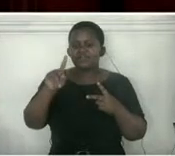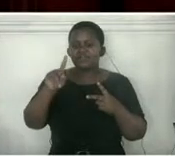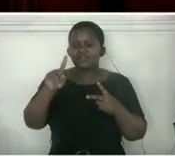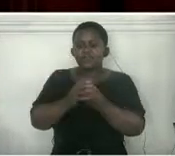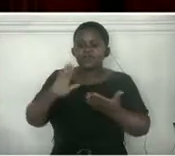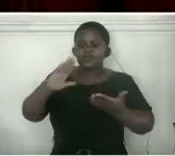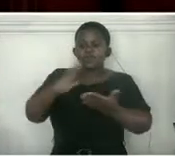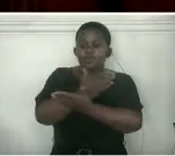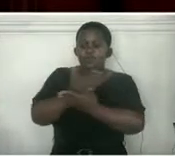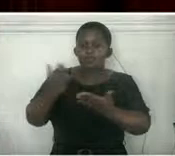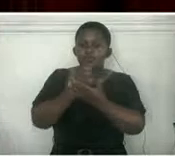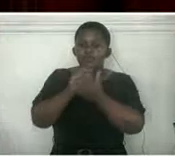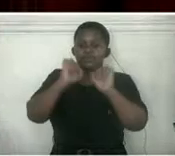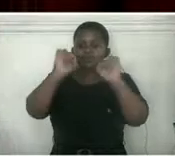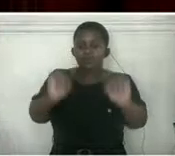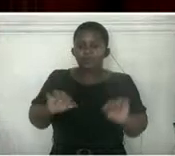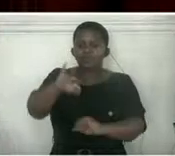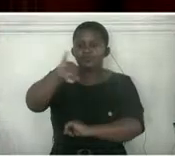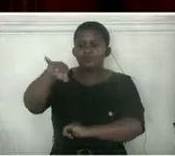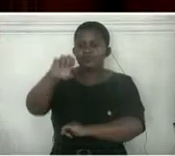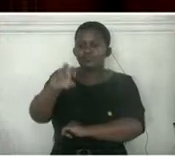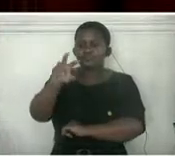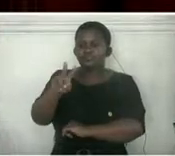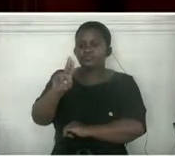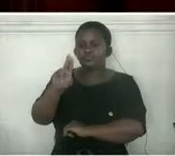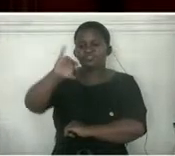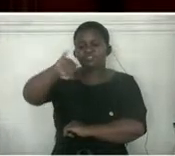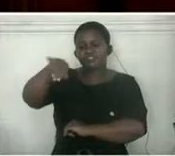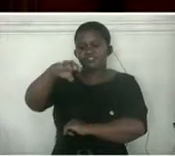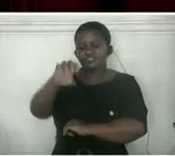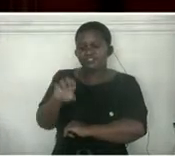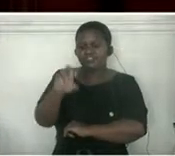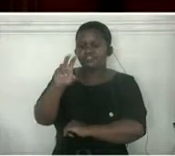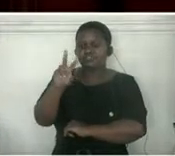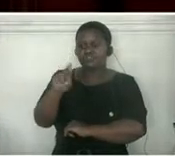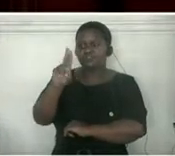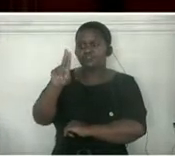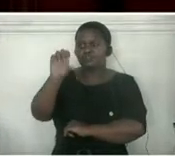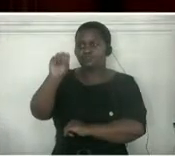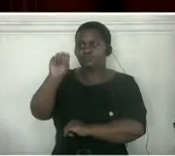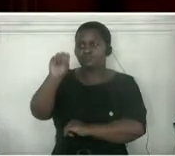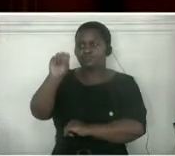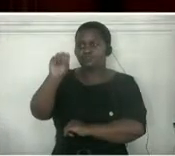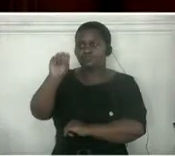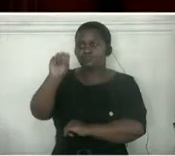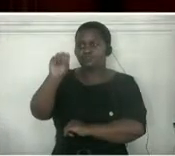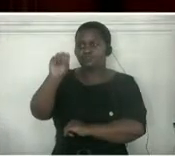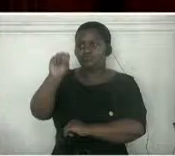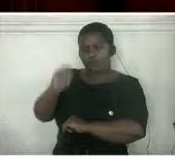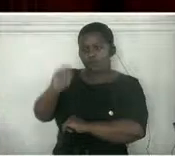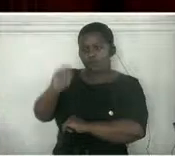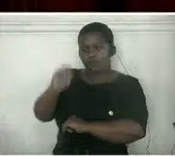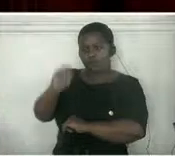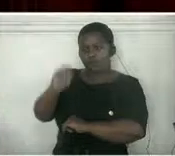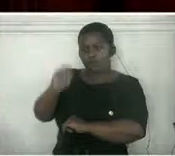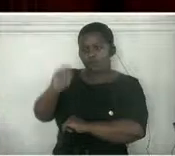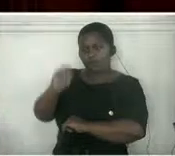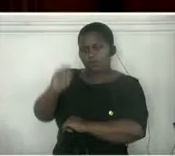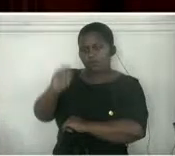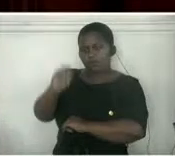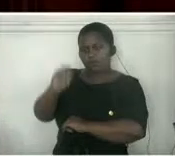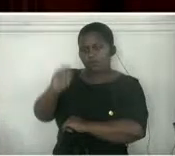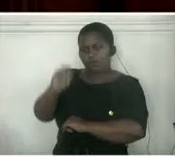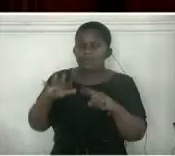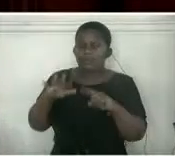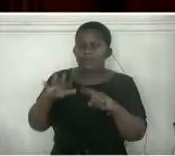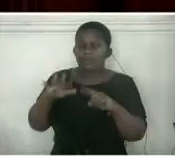hit anthem, Jerusalem, which saw the world dancing the COVID-19 blues away. We